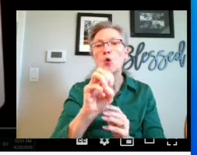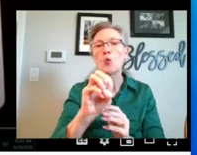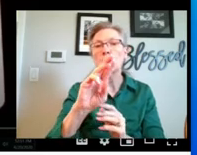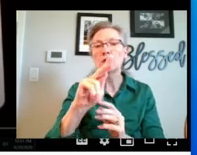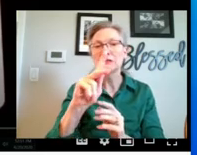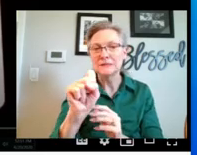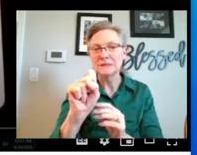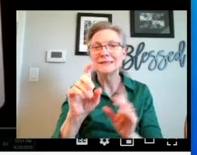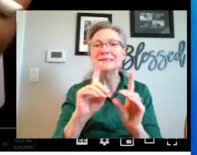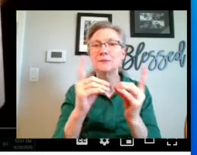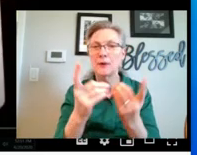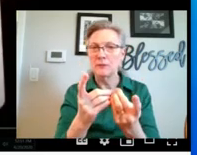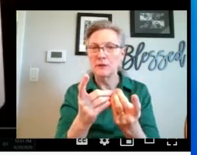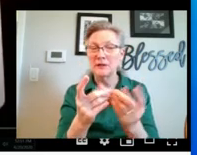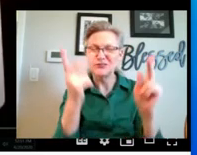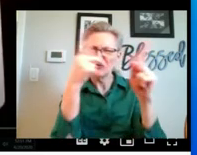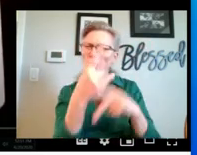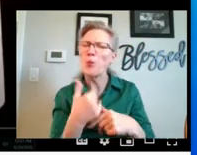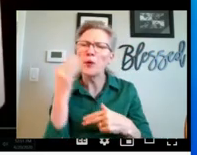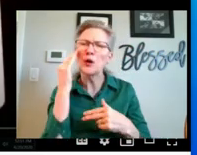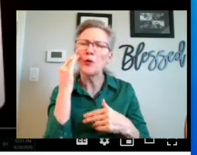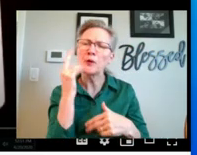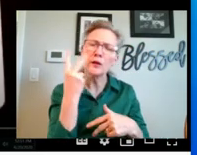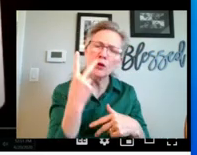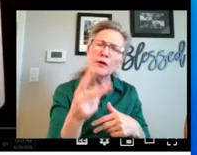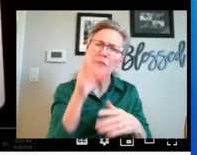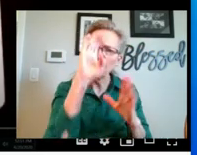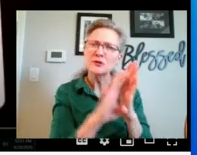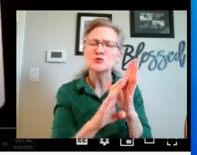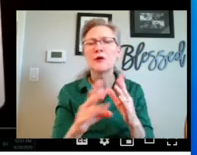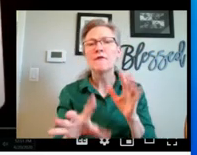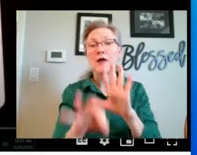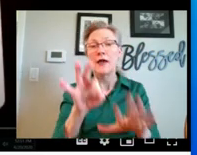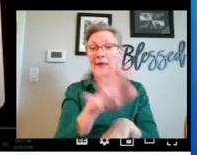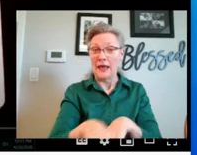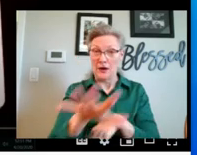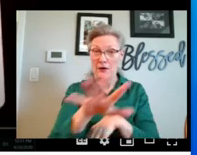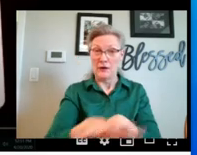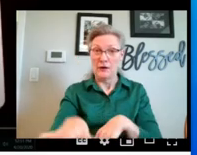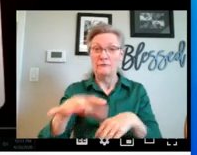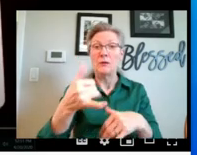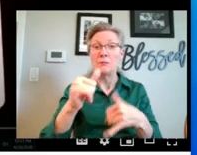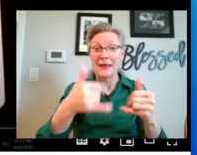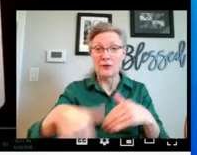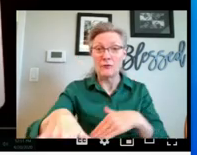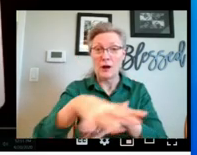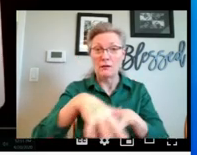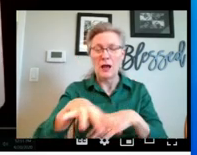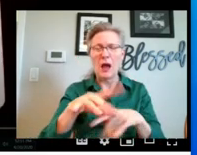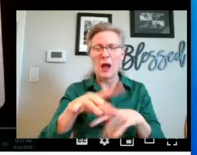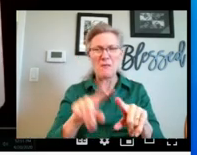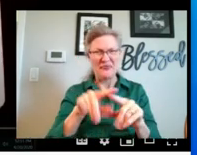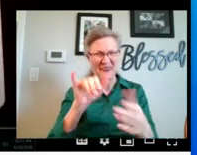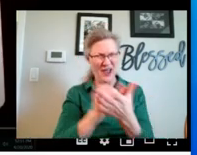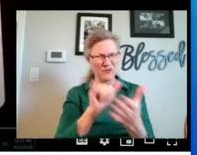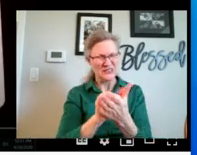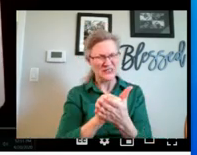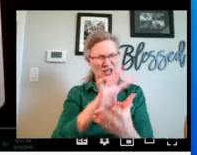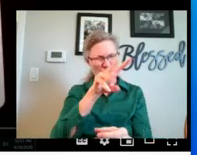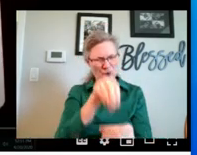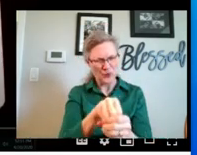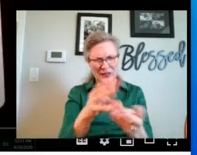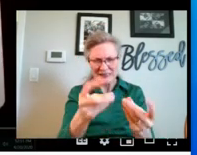know. We can look at our diagram here and we can find easily the area of the playground. But if we did that, that would include the area of